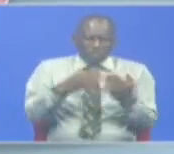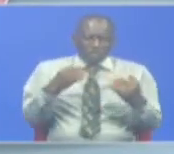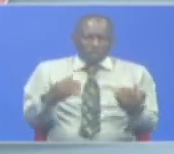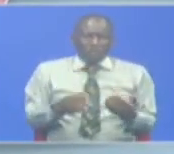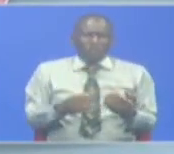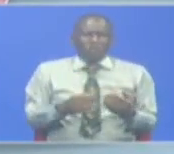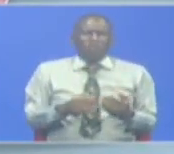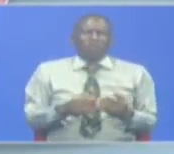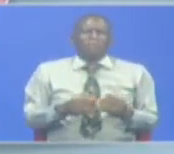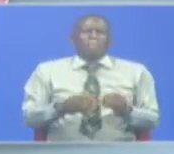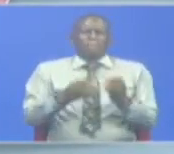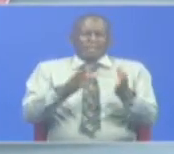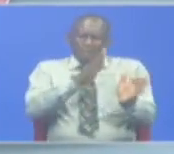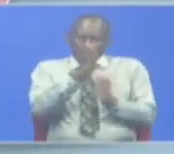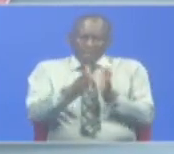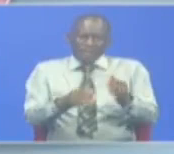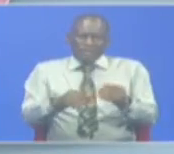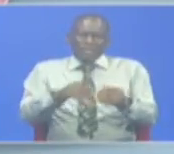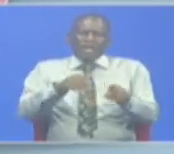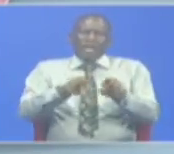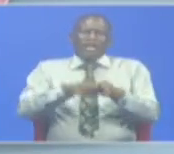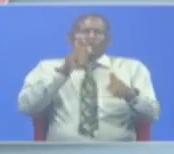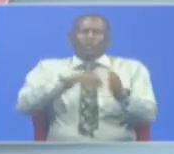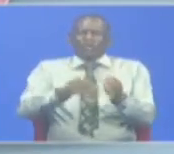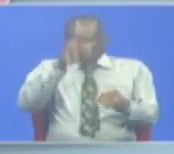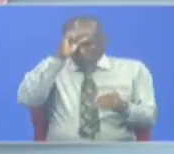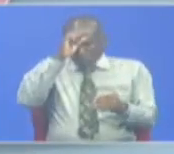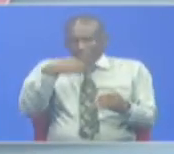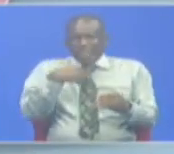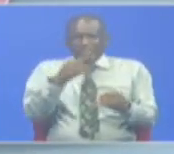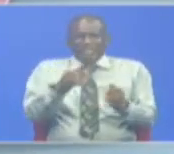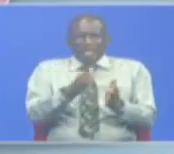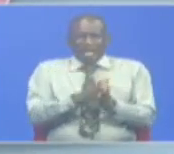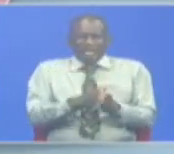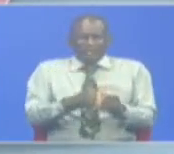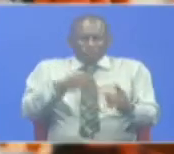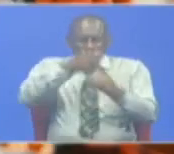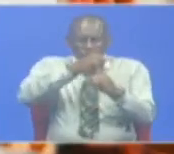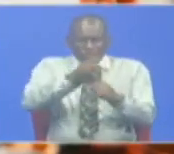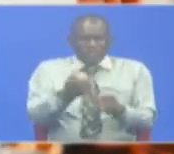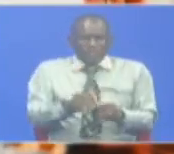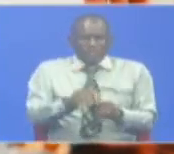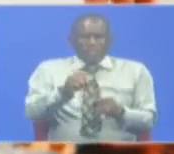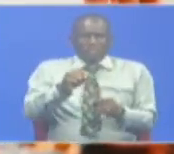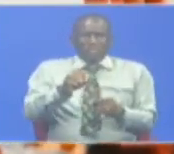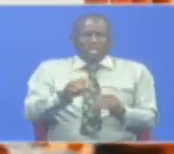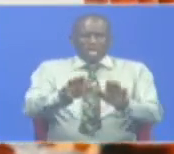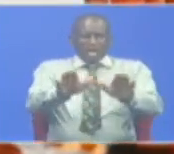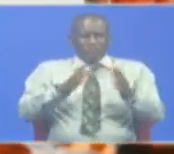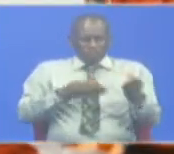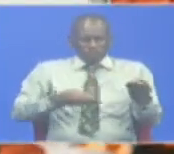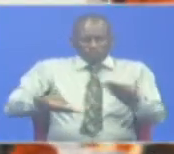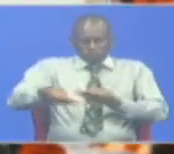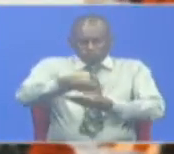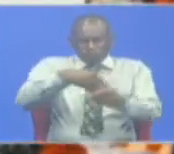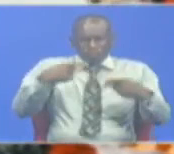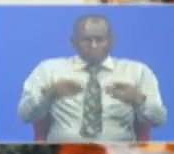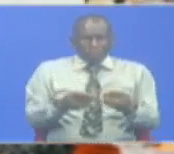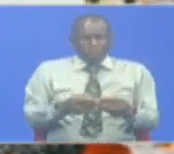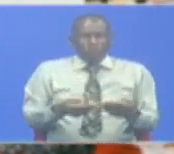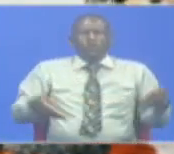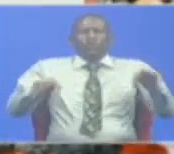measures, same as what the government has been saying and pushing for. These are: avoid interactions, close the